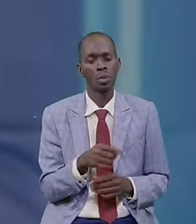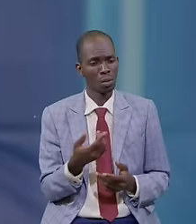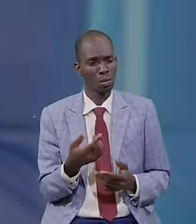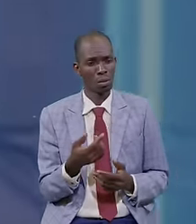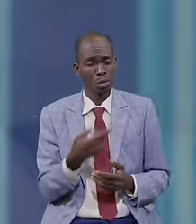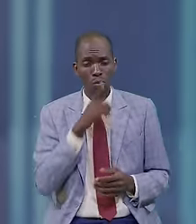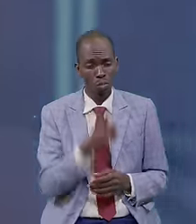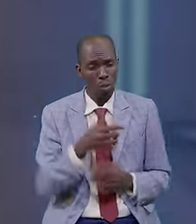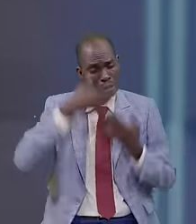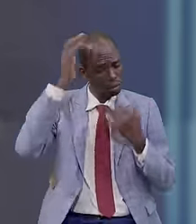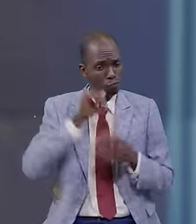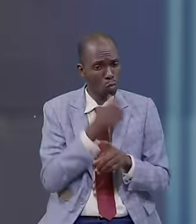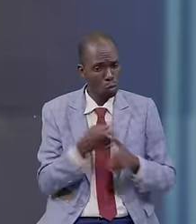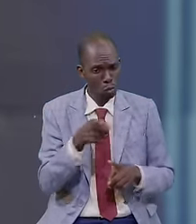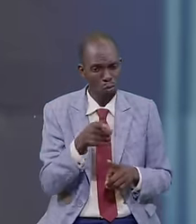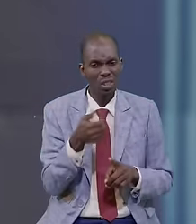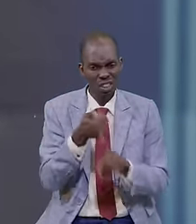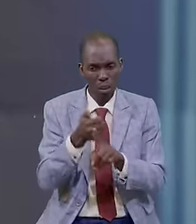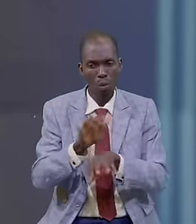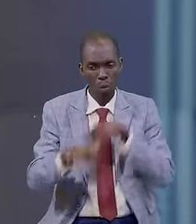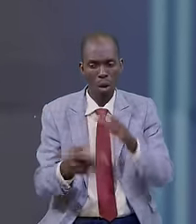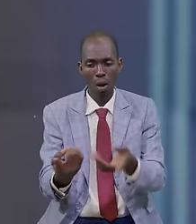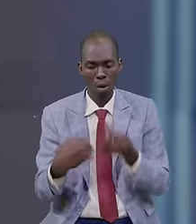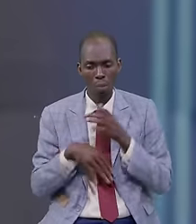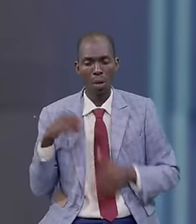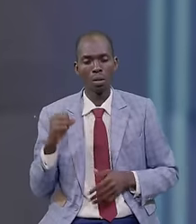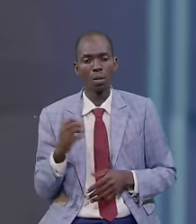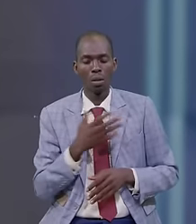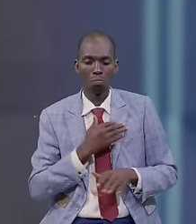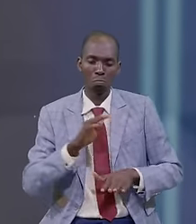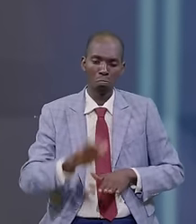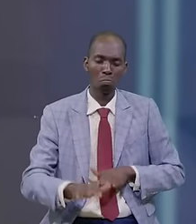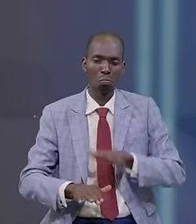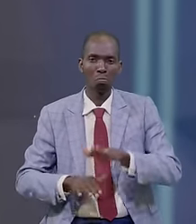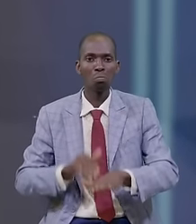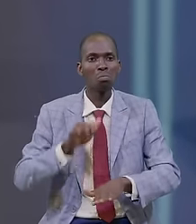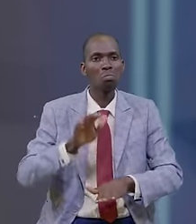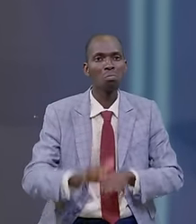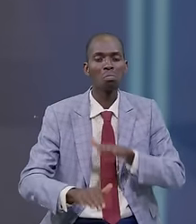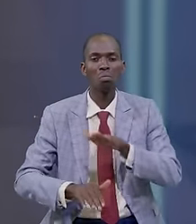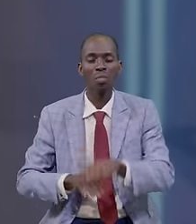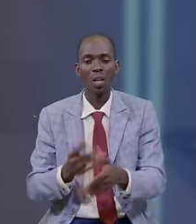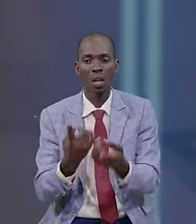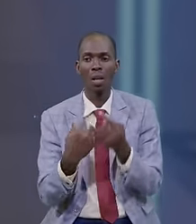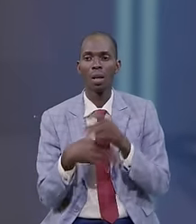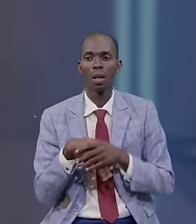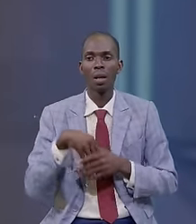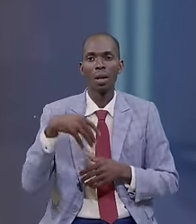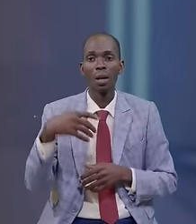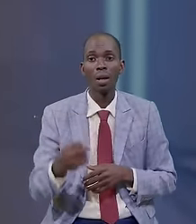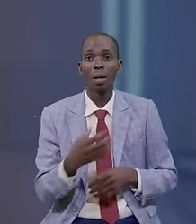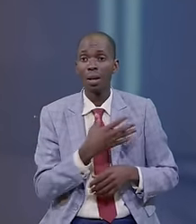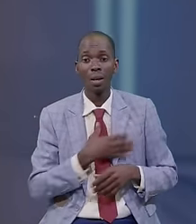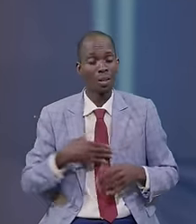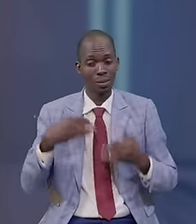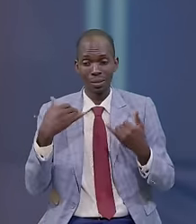see. And then he came out. It was like when he entered, he now had even greater faith